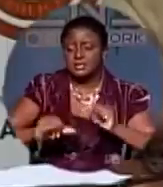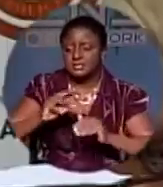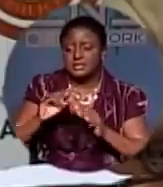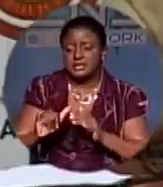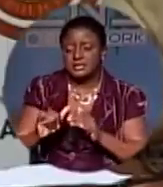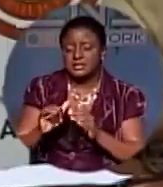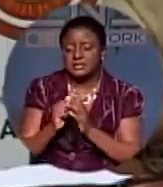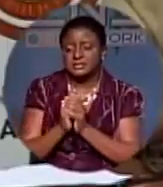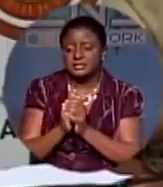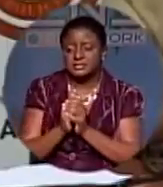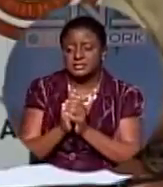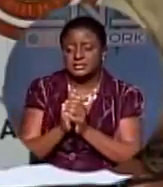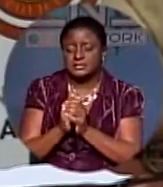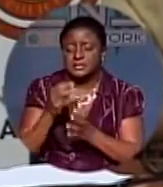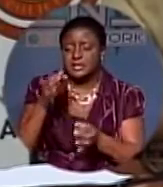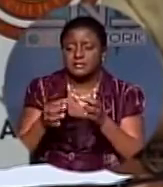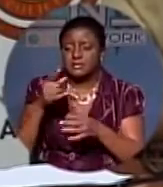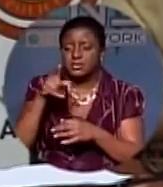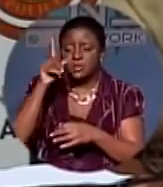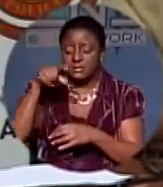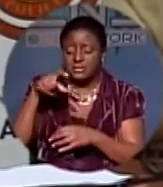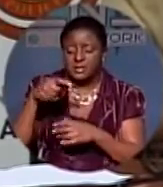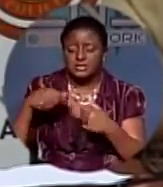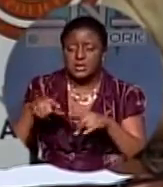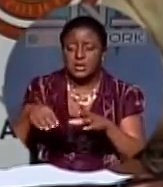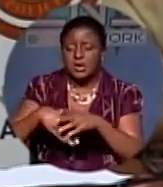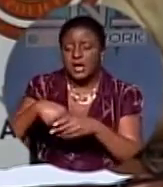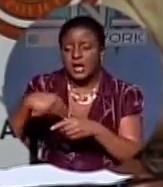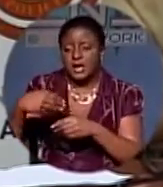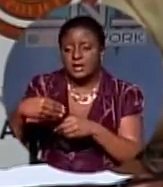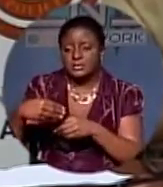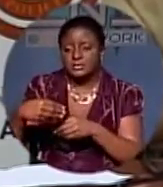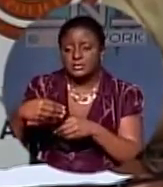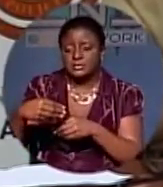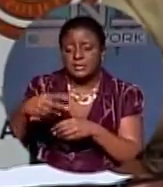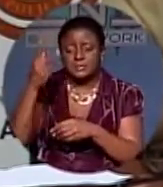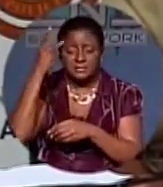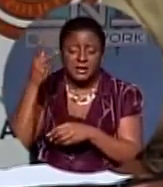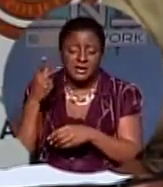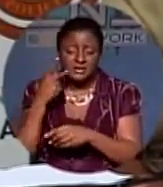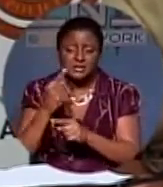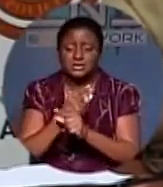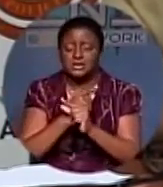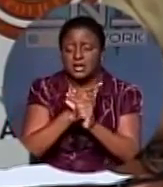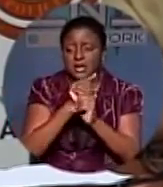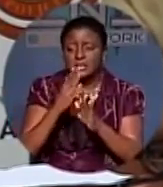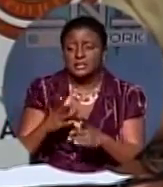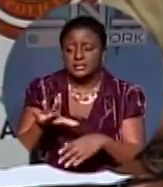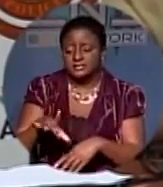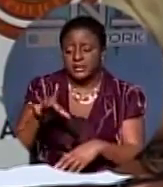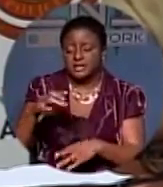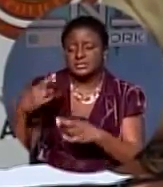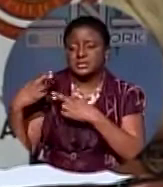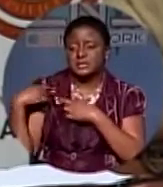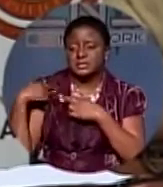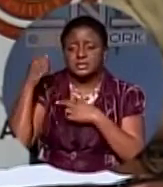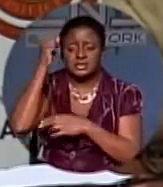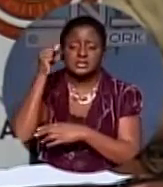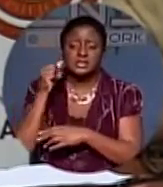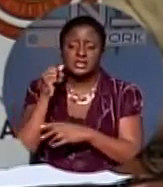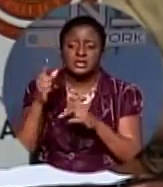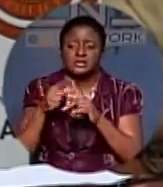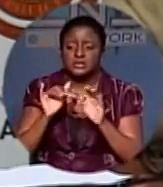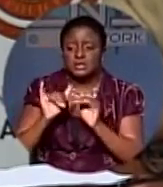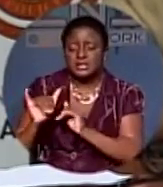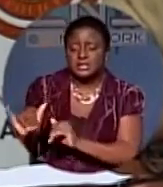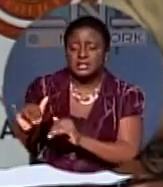out, parents or guardians, and even fathers, find a responsible adult and leave your child with. If you're